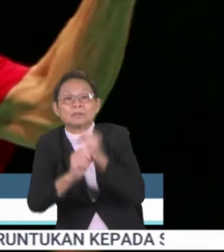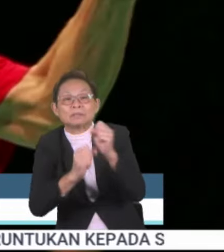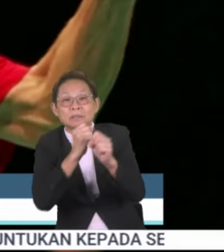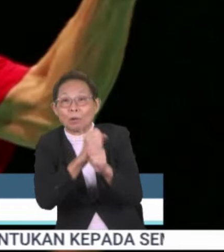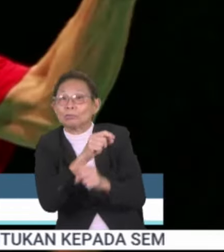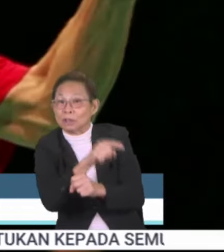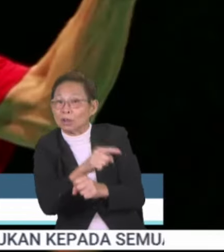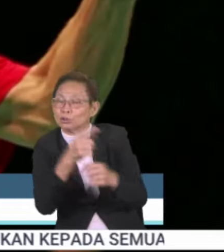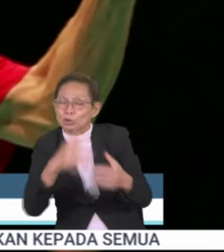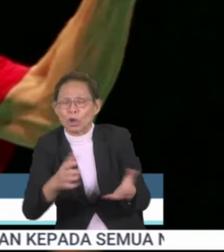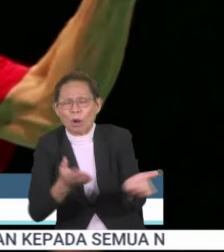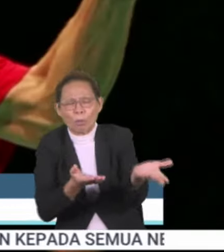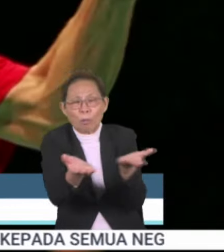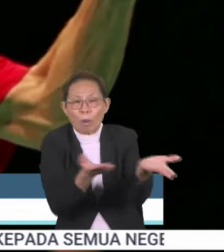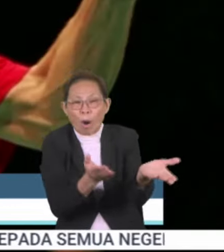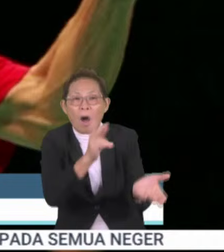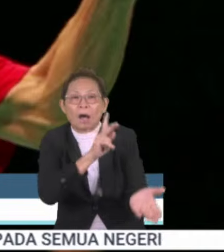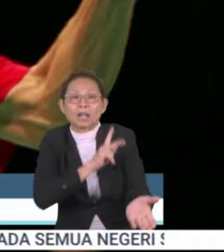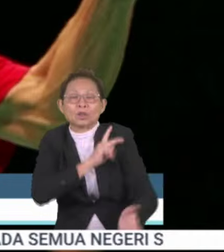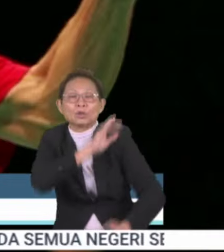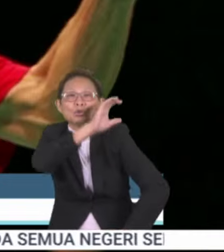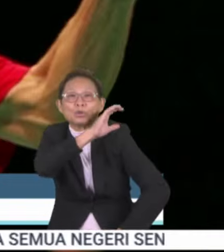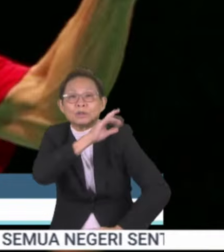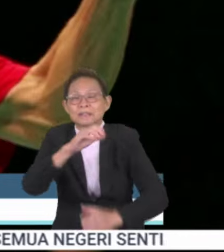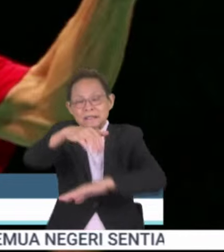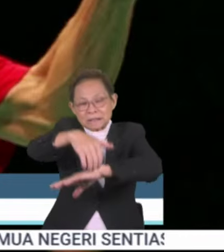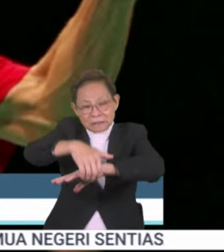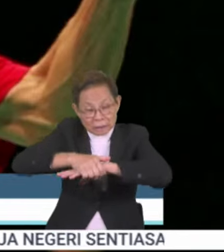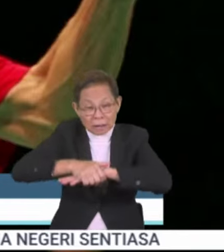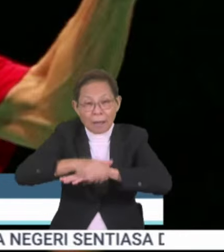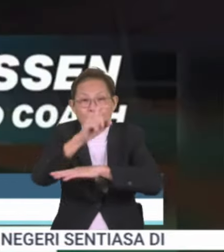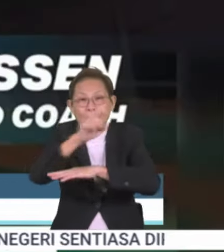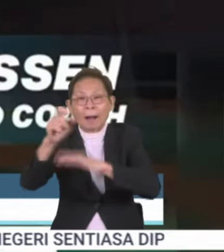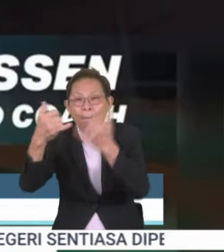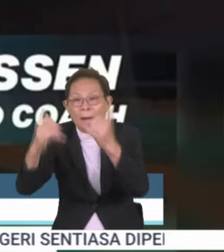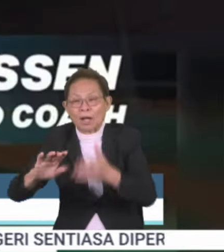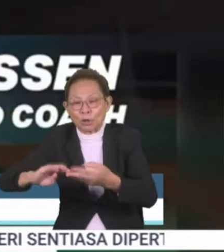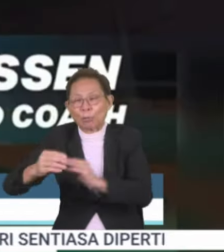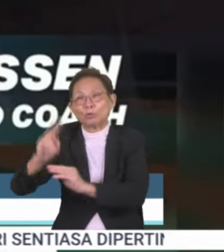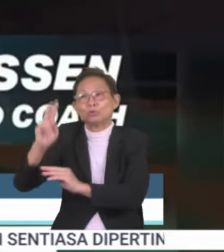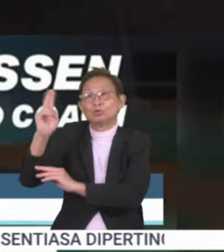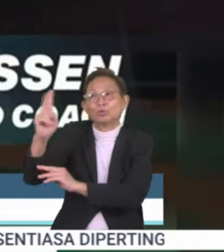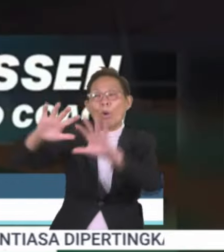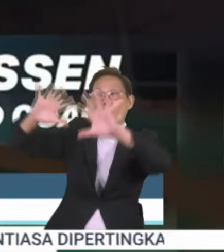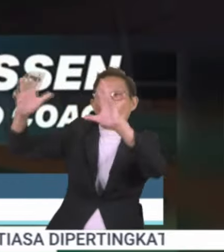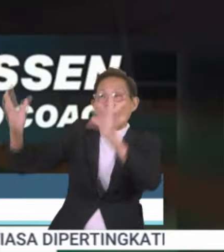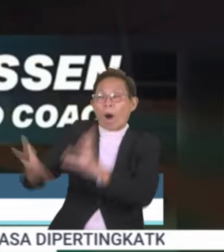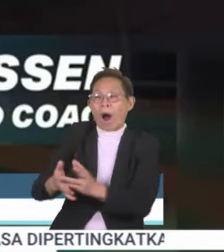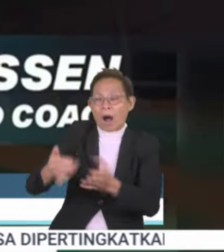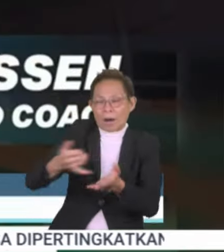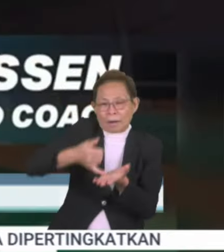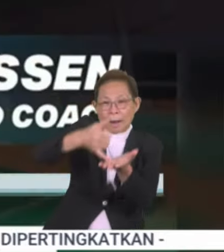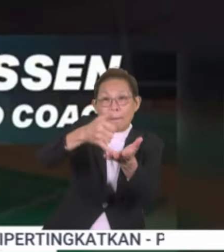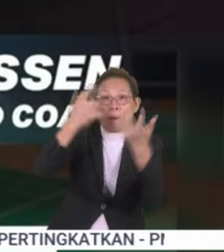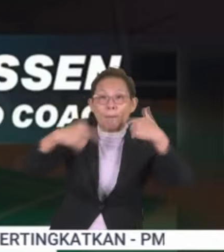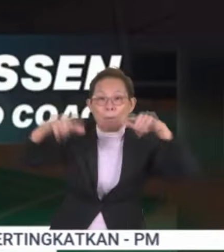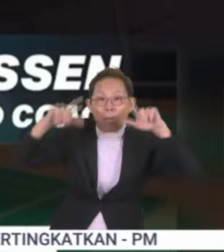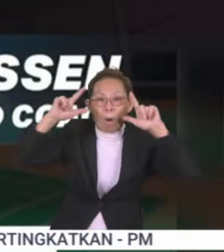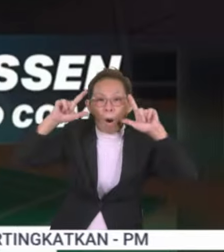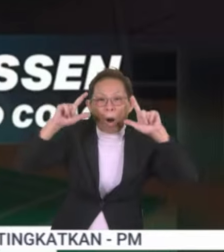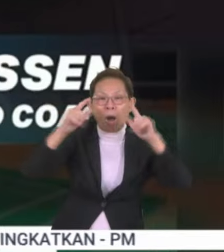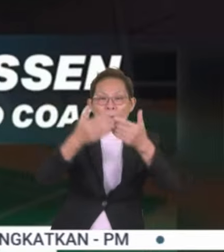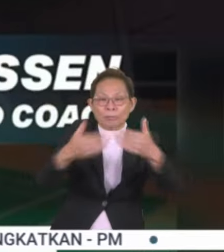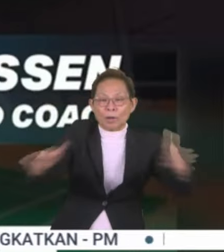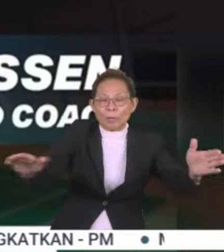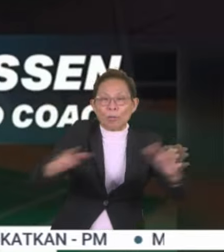tahun itu juga pernah berkhidmat sebagai ketua jurulatih England. Bekas pemain nombor 2 dunia itu pernah memenangi gelaran berprestij seperti